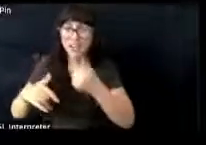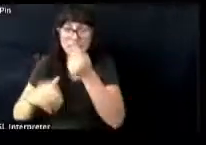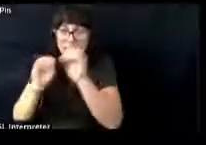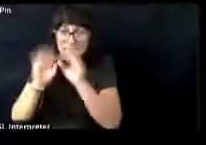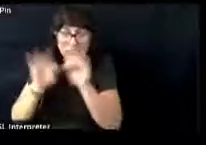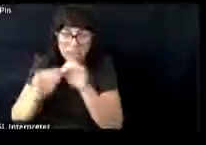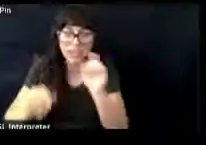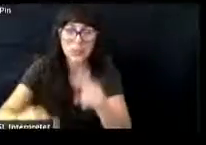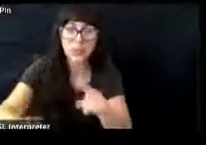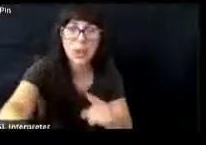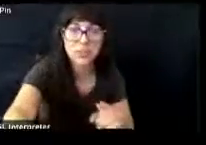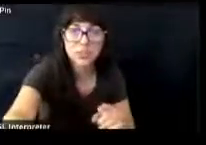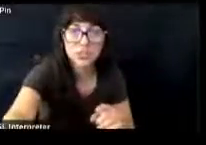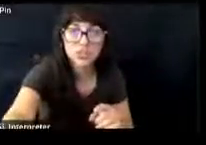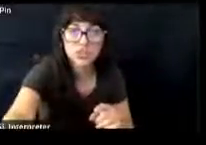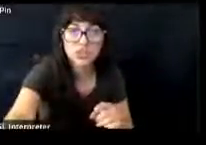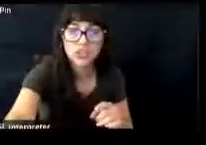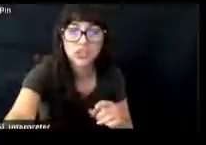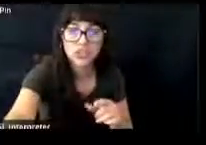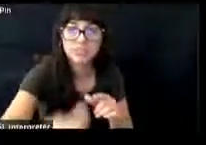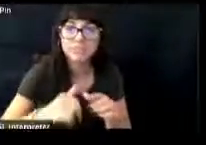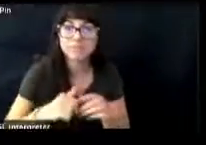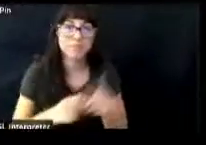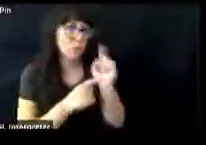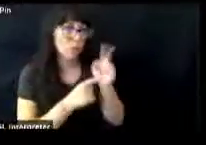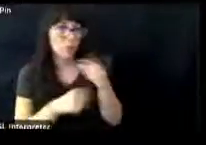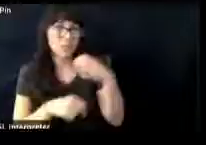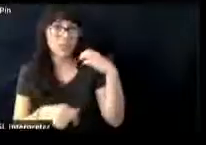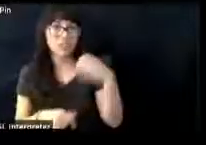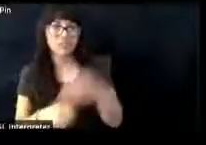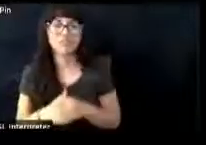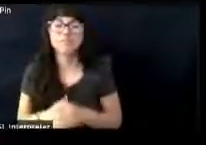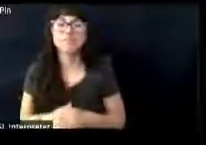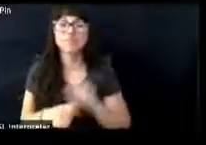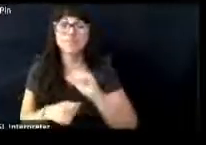clarifying question. One moment, Chair.